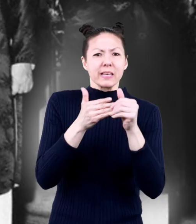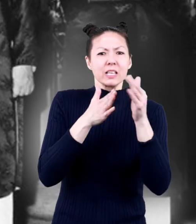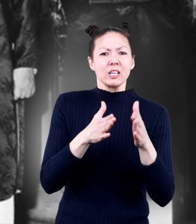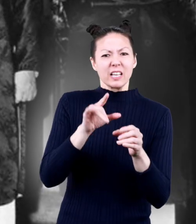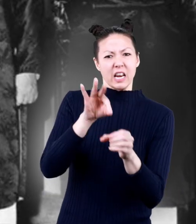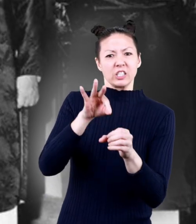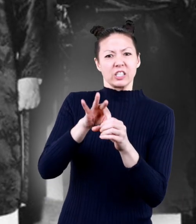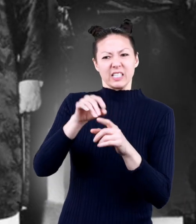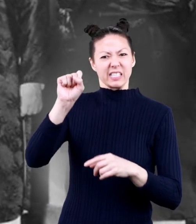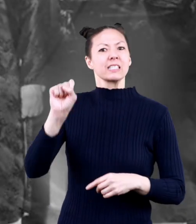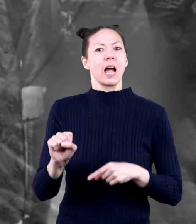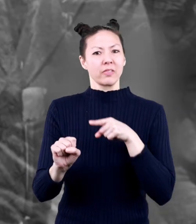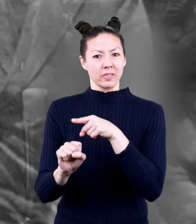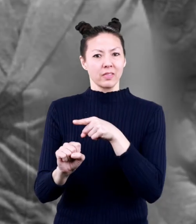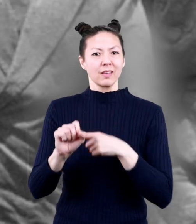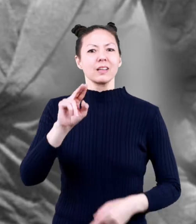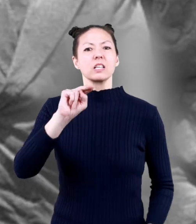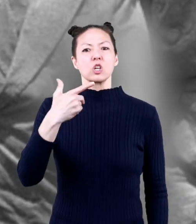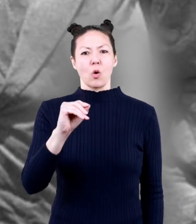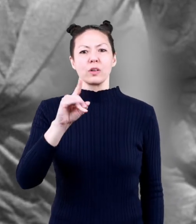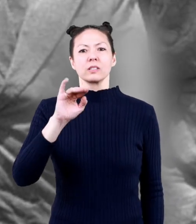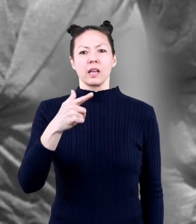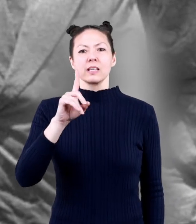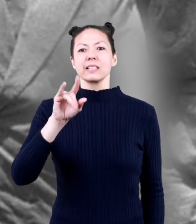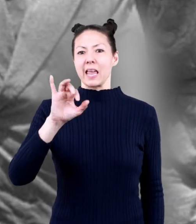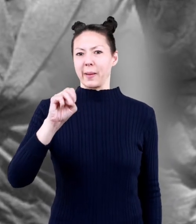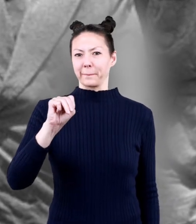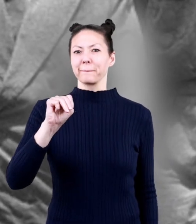so they helped a leader get elected in the South,